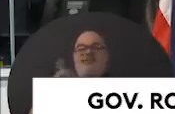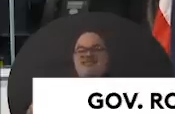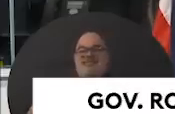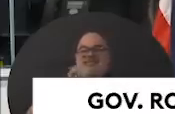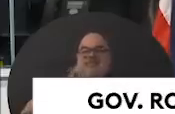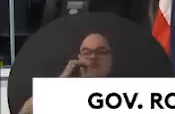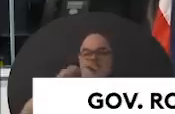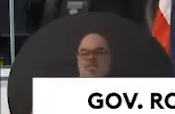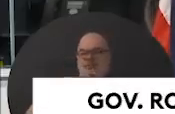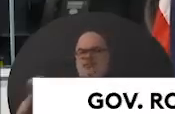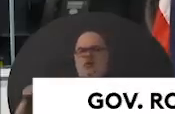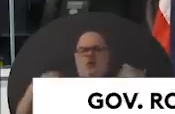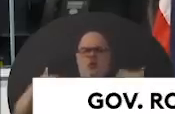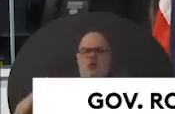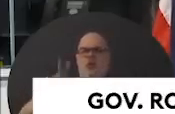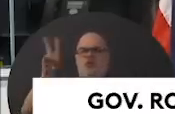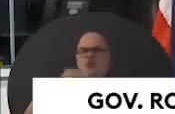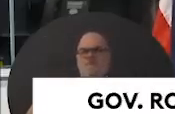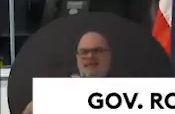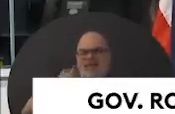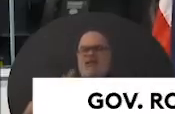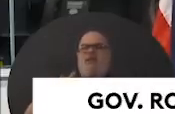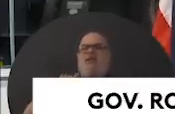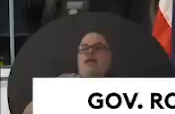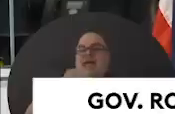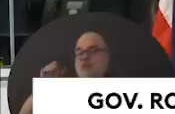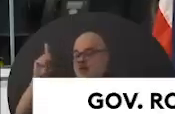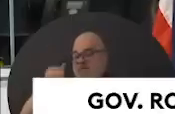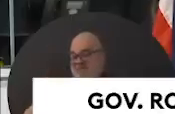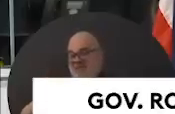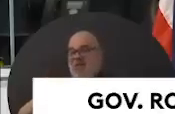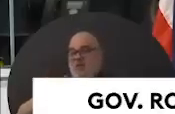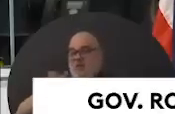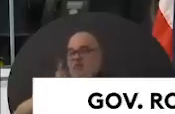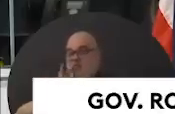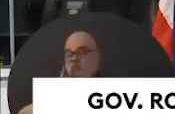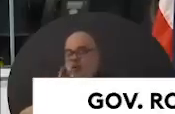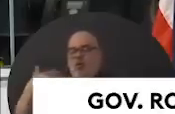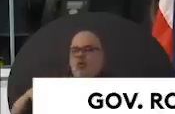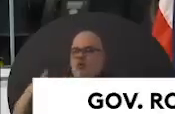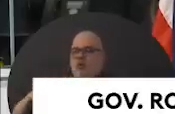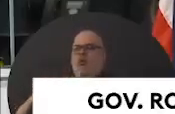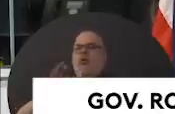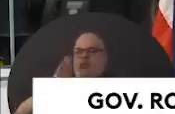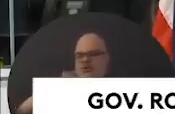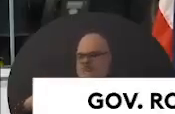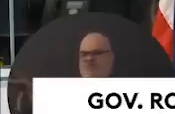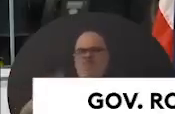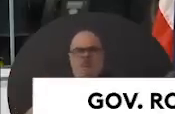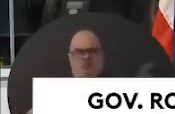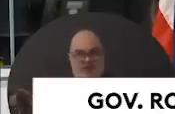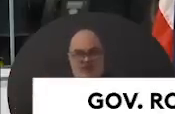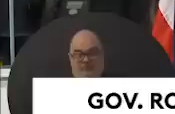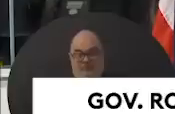with more than 2 million meals and more than 1 million gallons of water to be ready to be sent into impacted areas. Throughout the